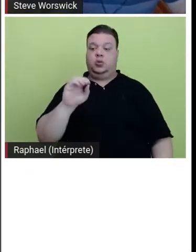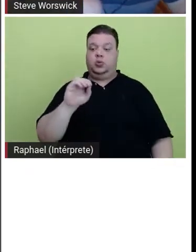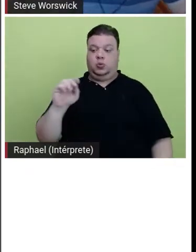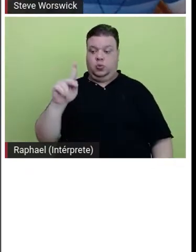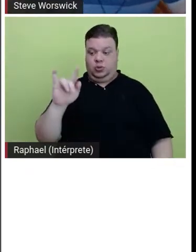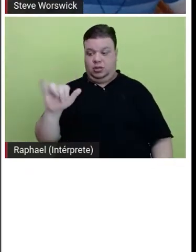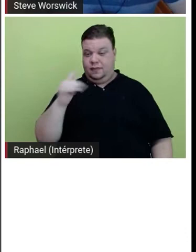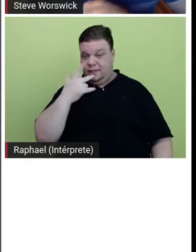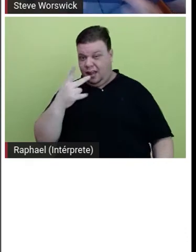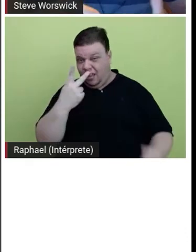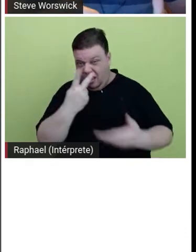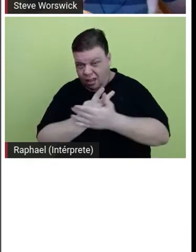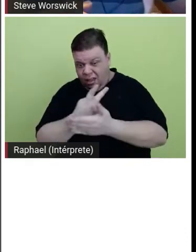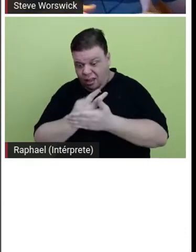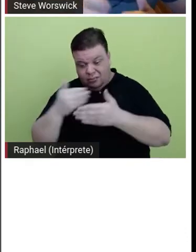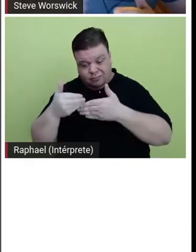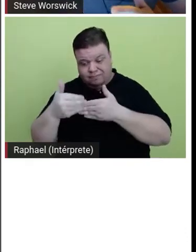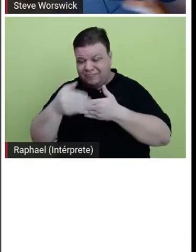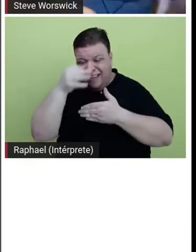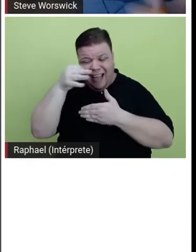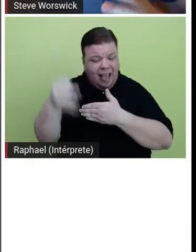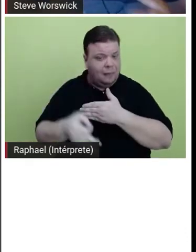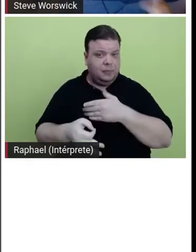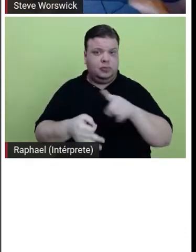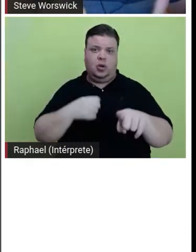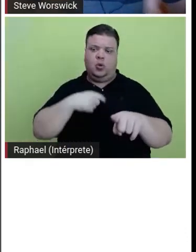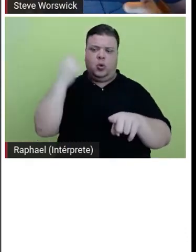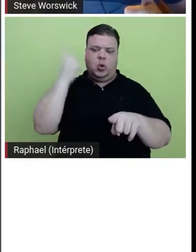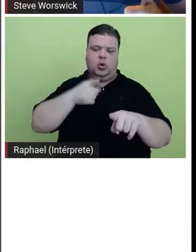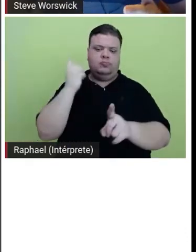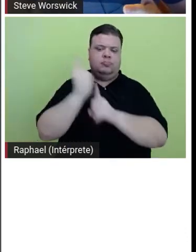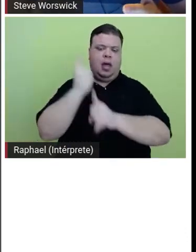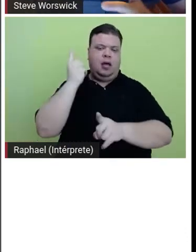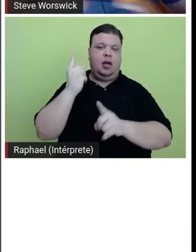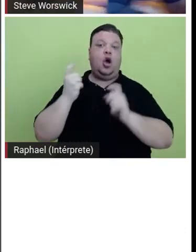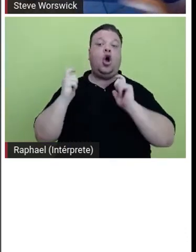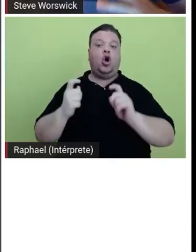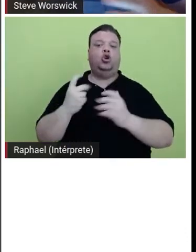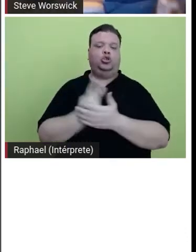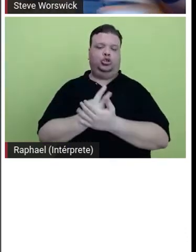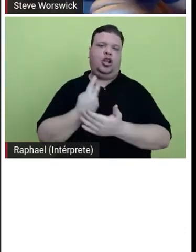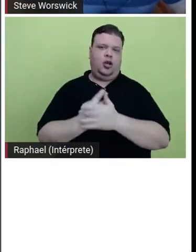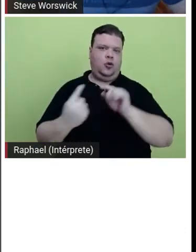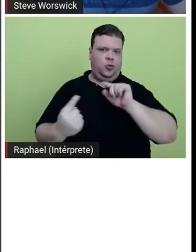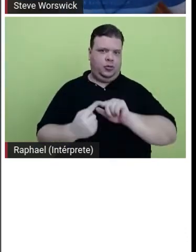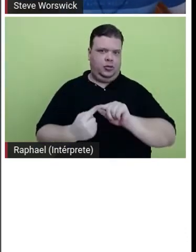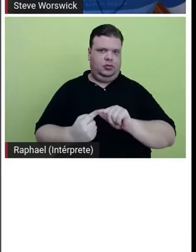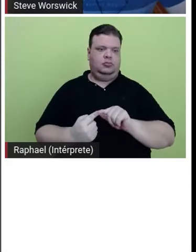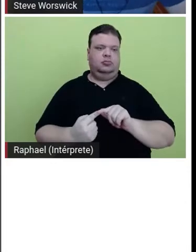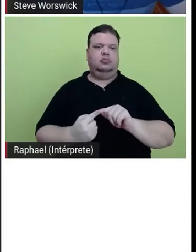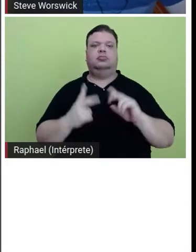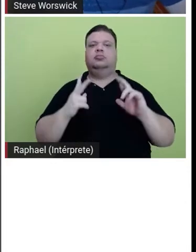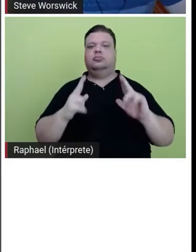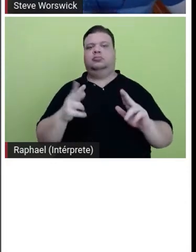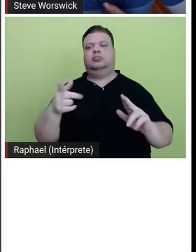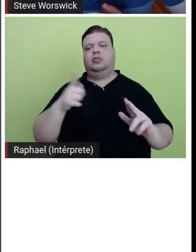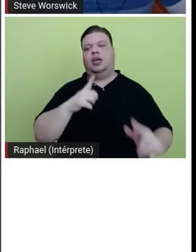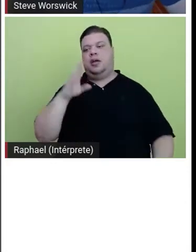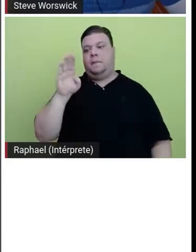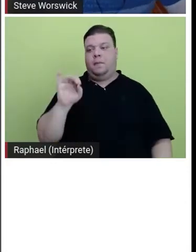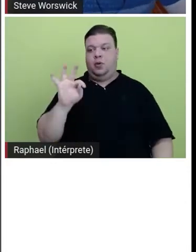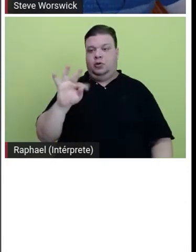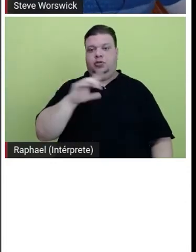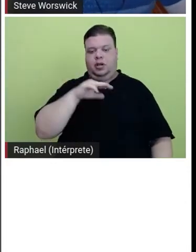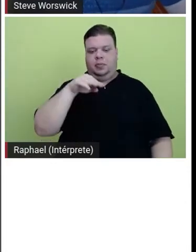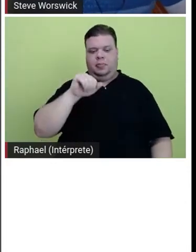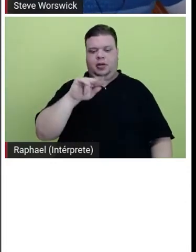it with like more training, change the weights, retrain it, ask the question again, and then keep repeating. That might take, best part